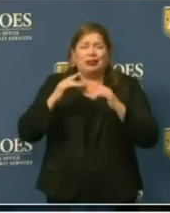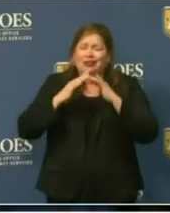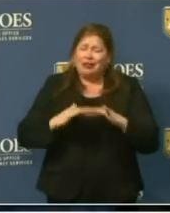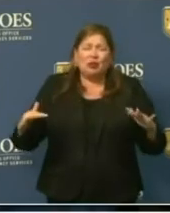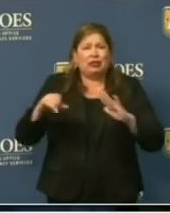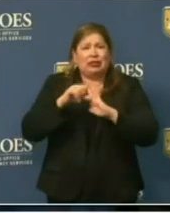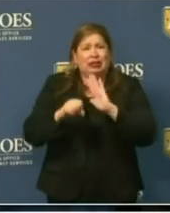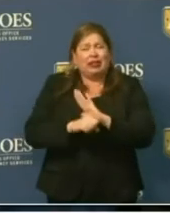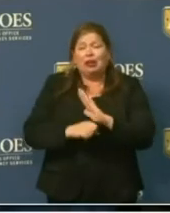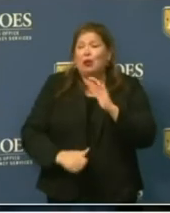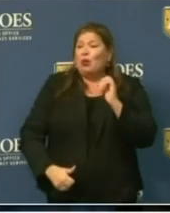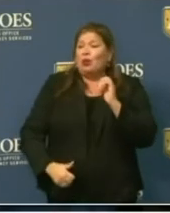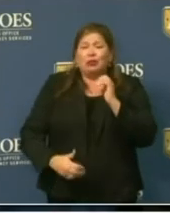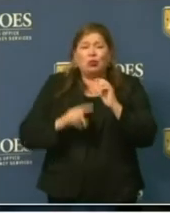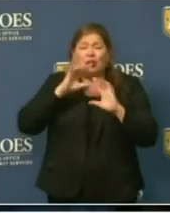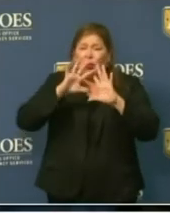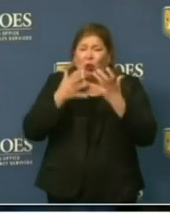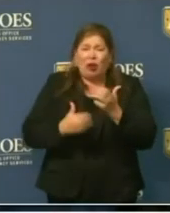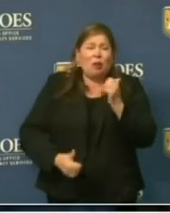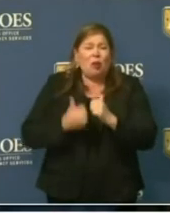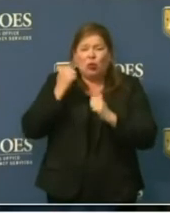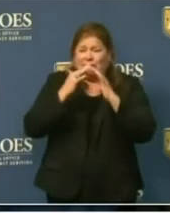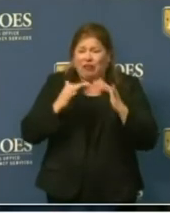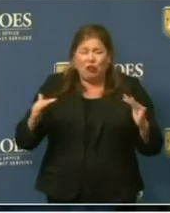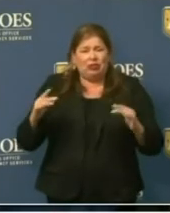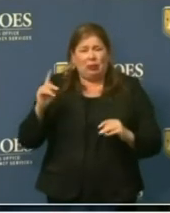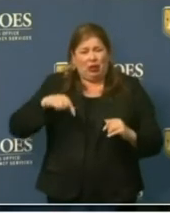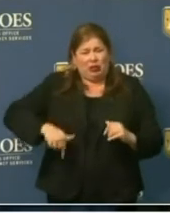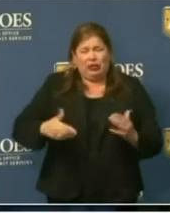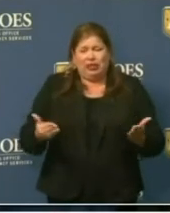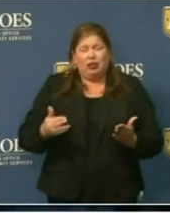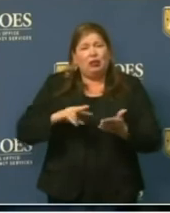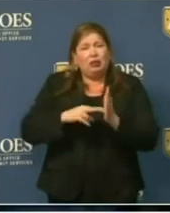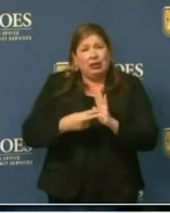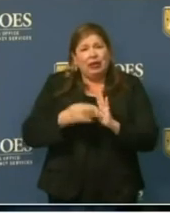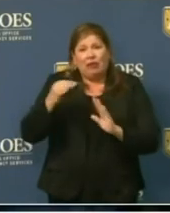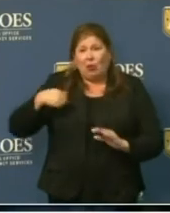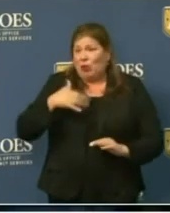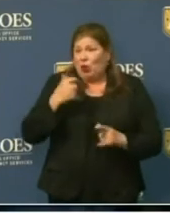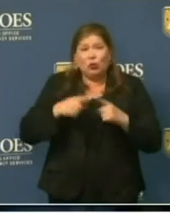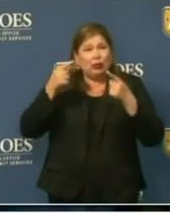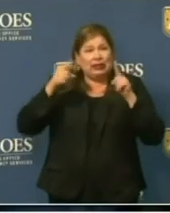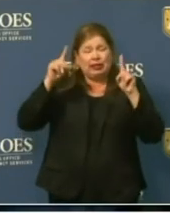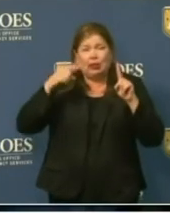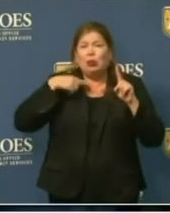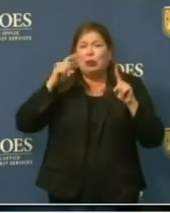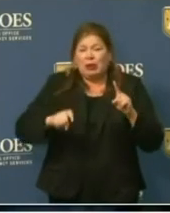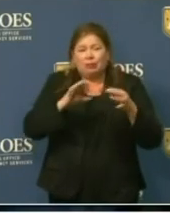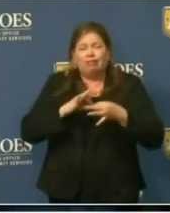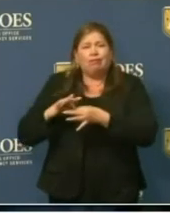diverse state in the world's most diverse democracy, that in order to meet this moment, we have to recognize our common